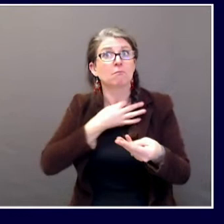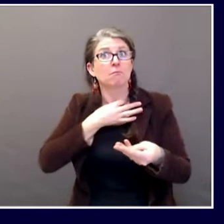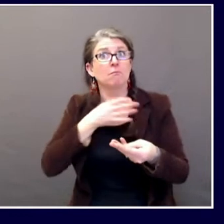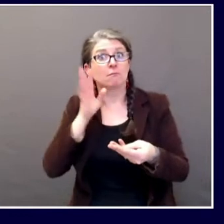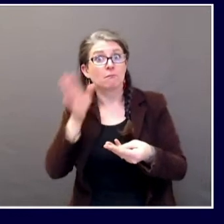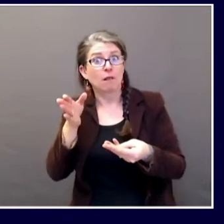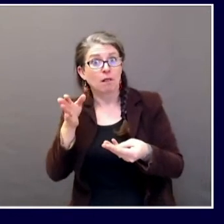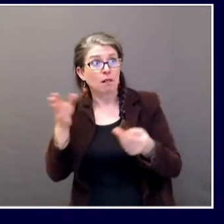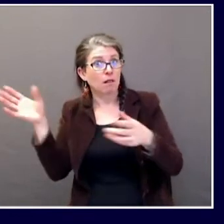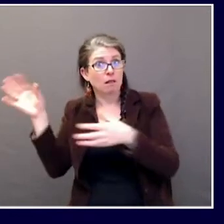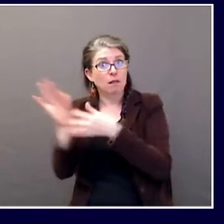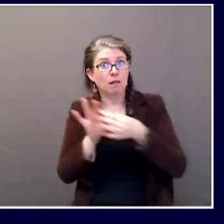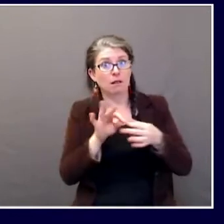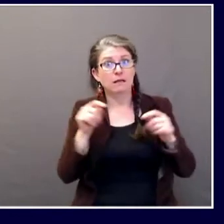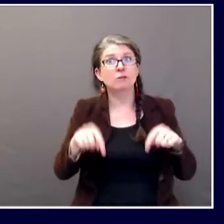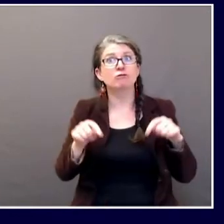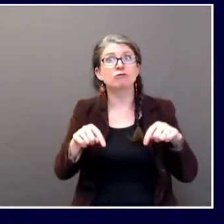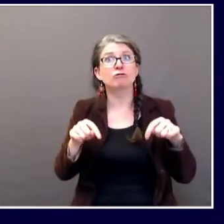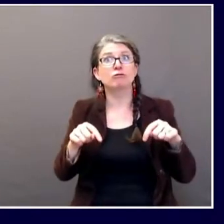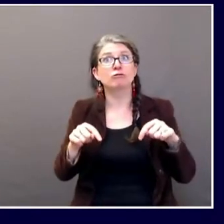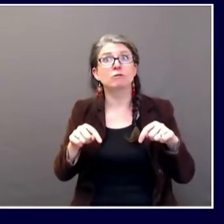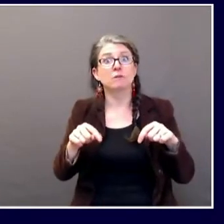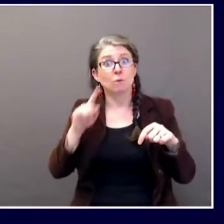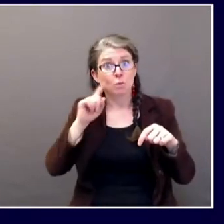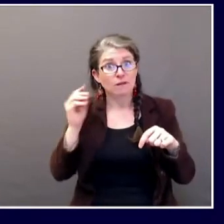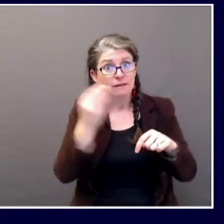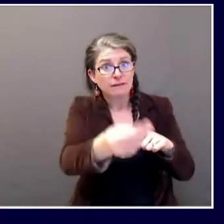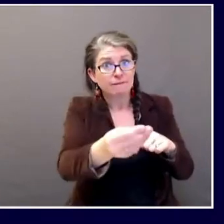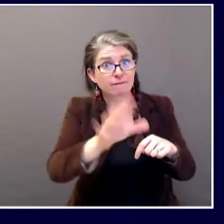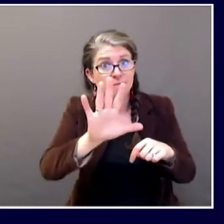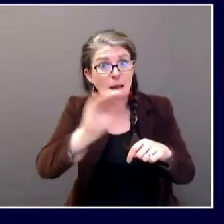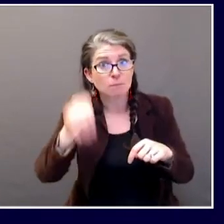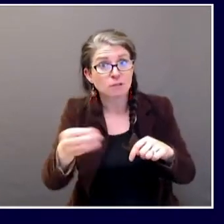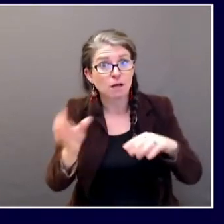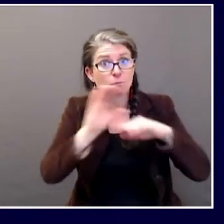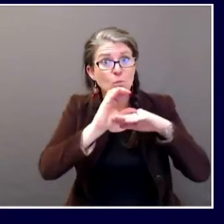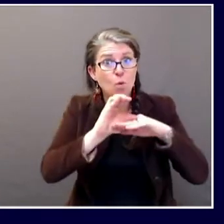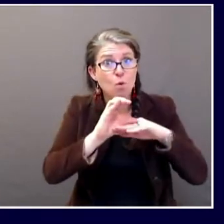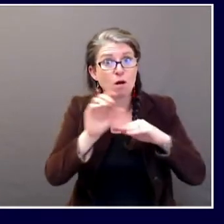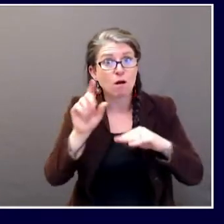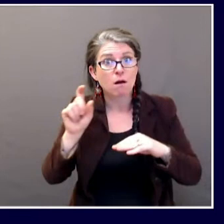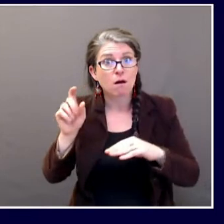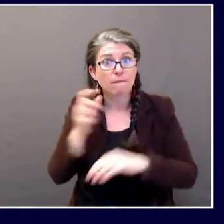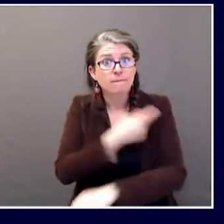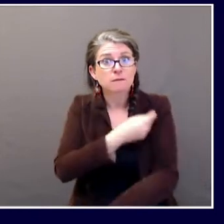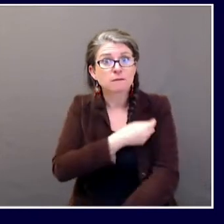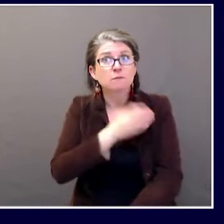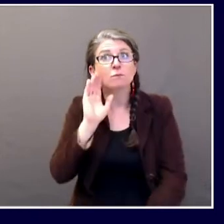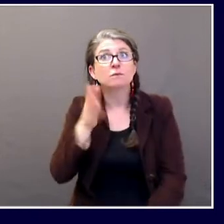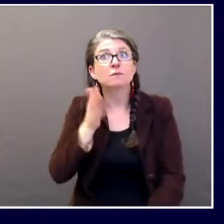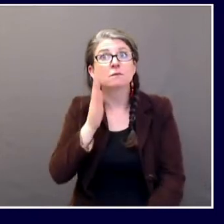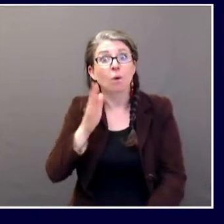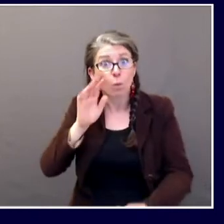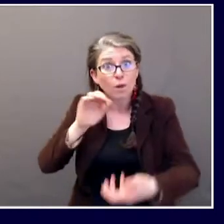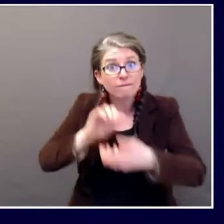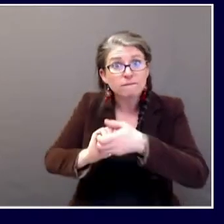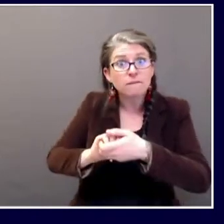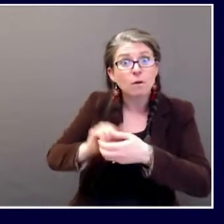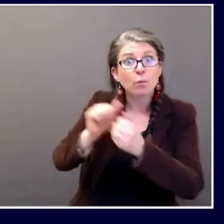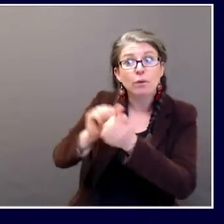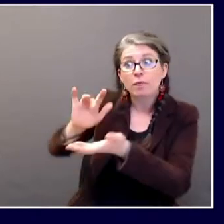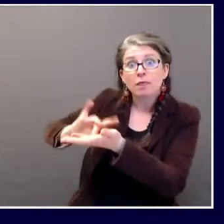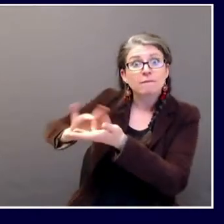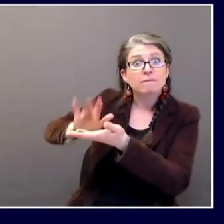get and what pharmacies here in Maine could be participated in that federal program? Sure thing, Kevin. I have